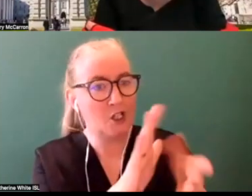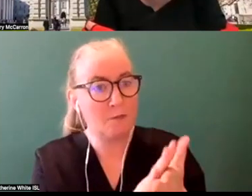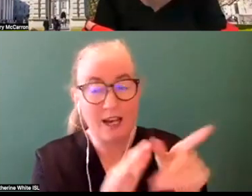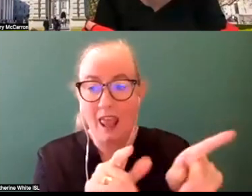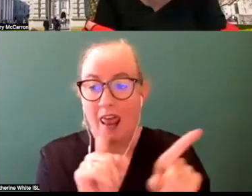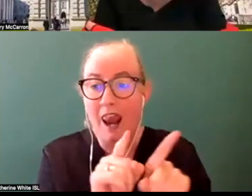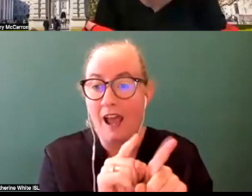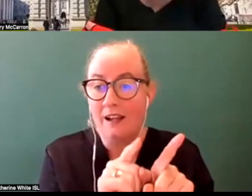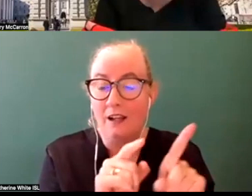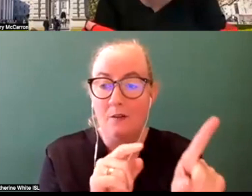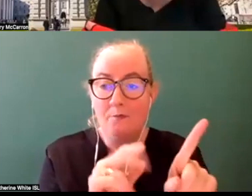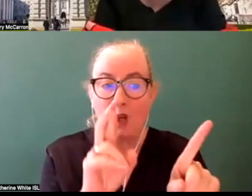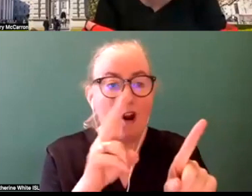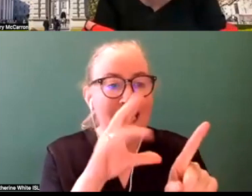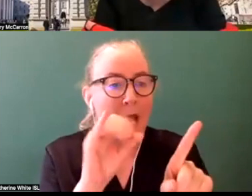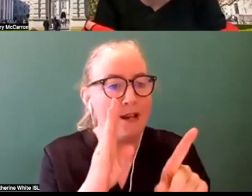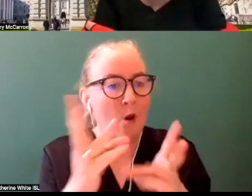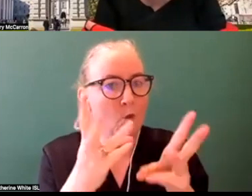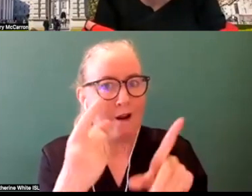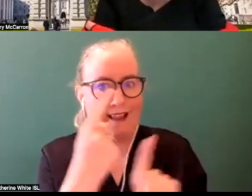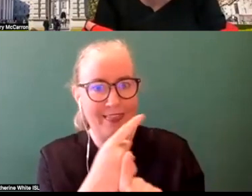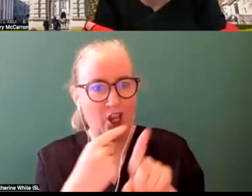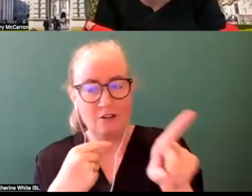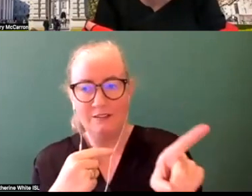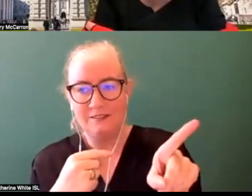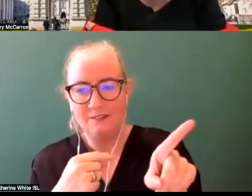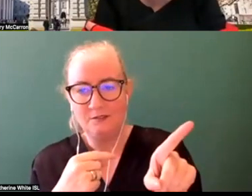RNIDs working there who can help